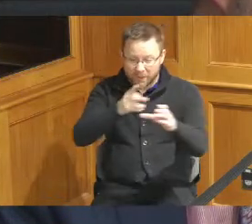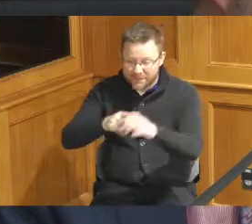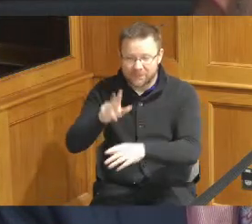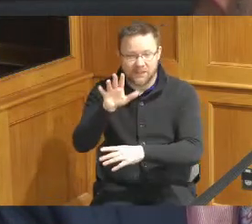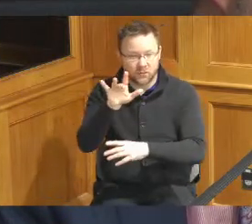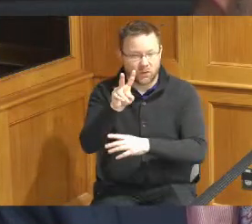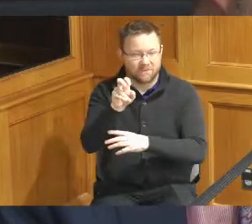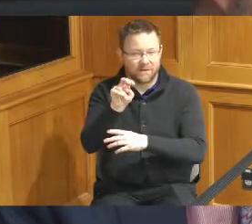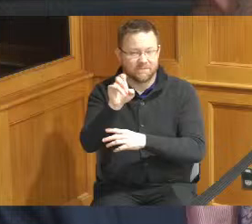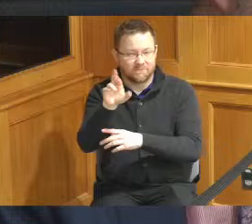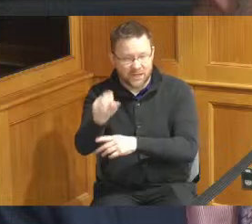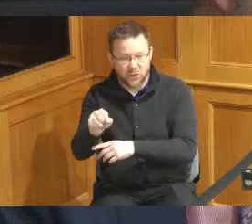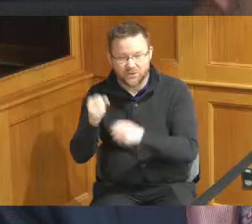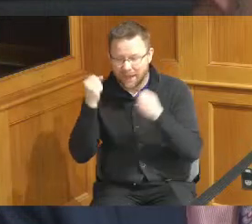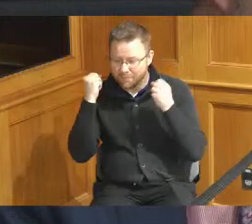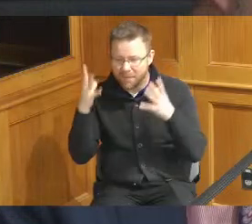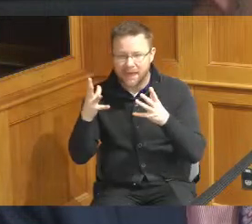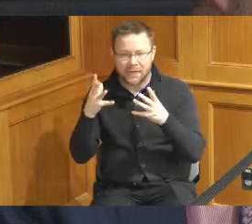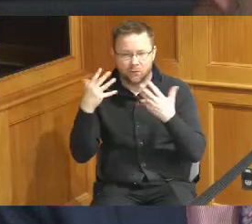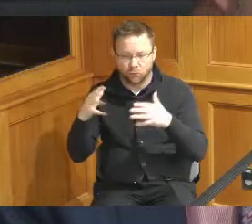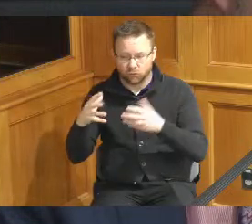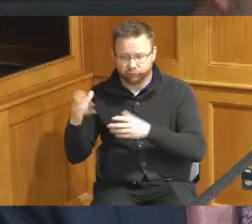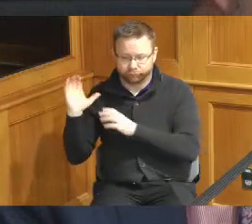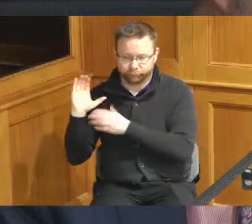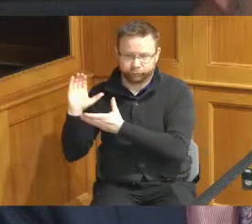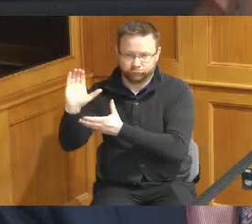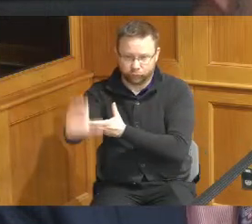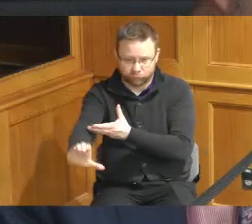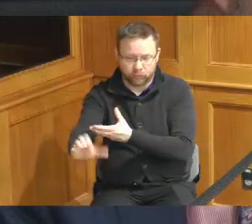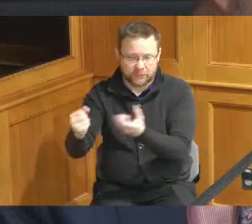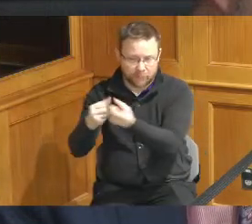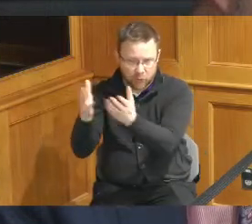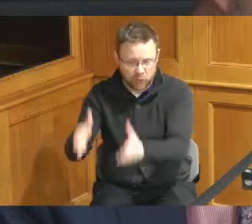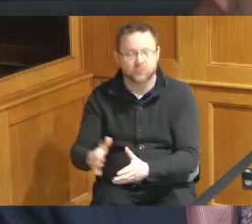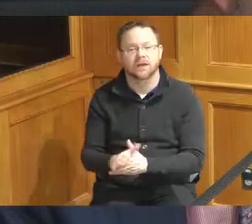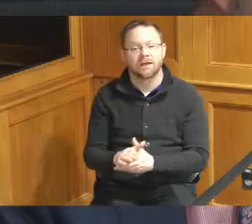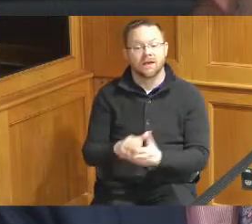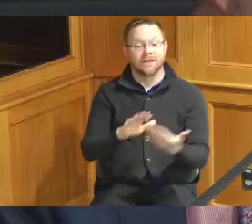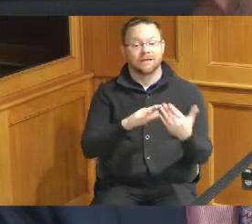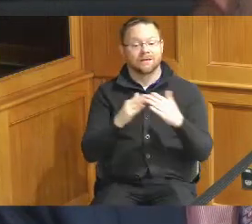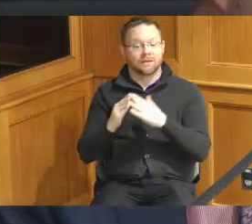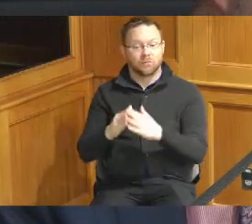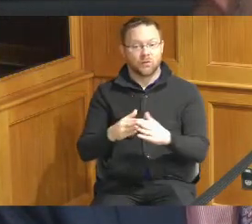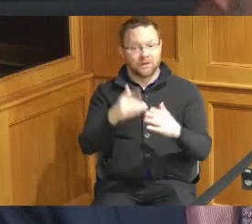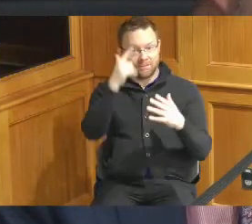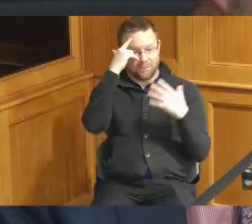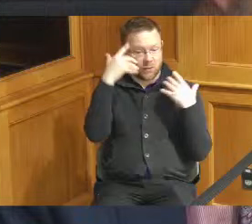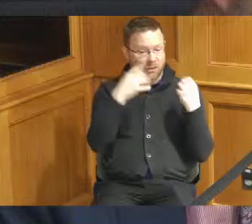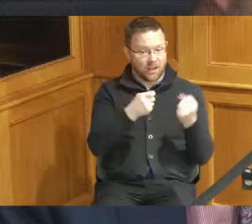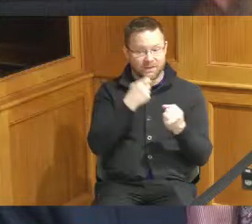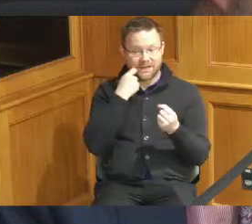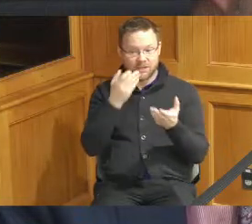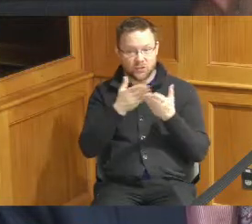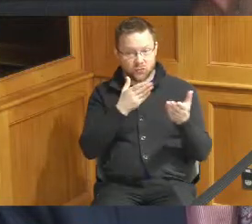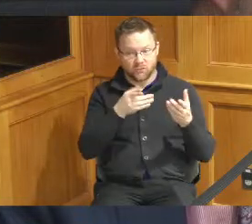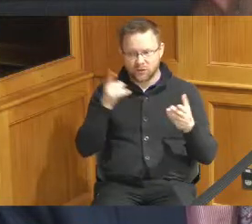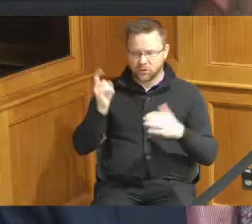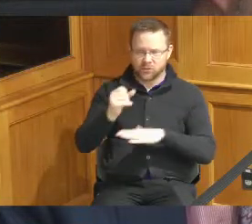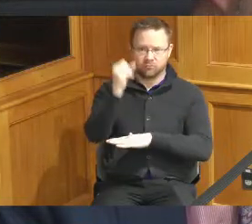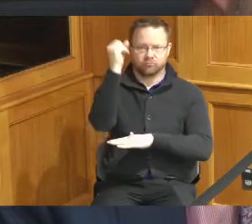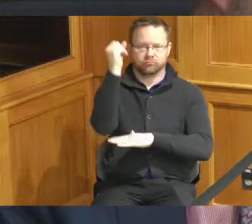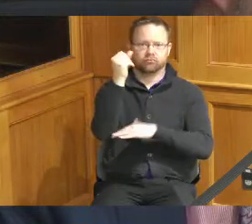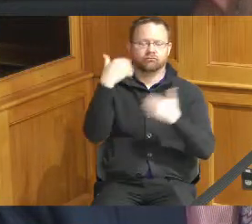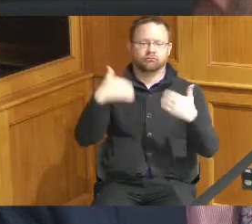and platinum level sponsors. And whereas in the community mental health and addiction services field, Leah blazed the trail